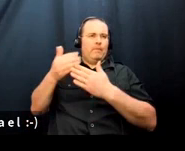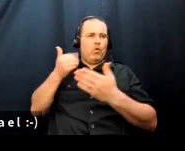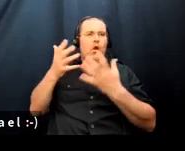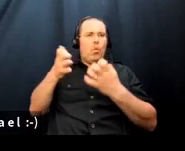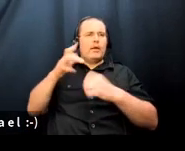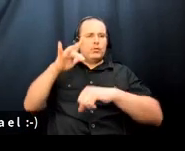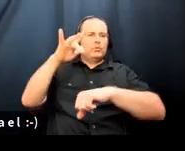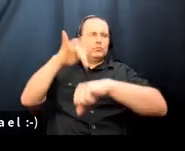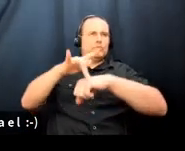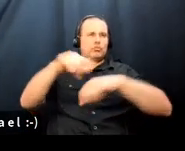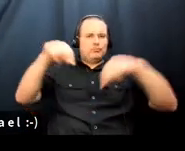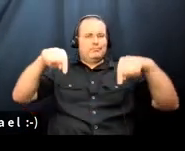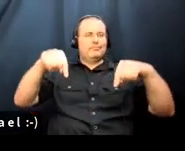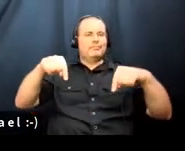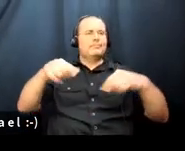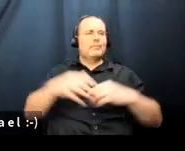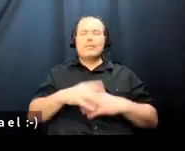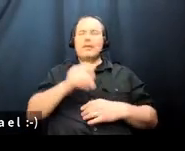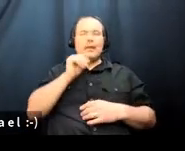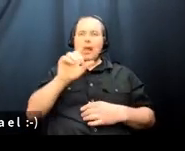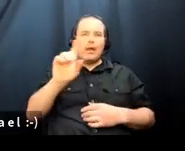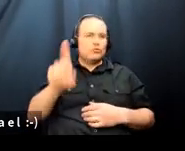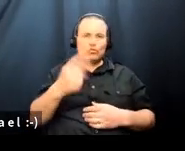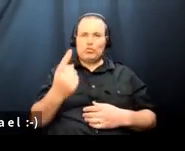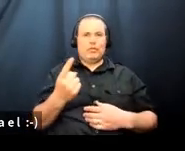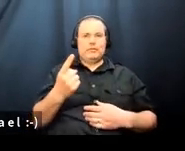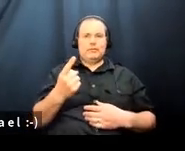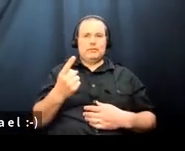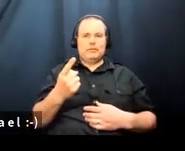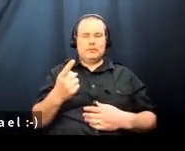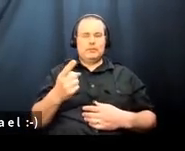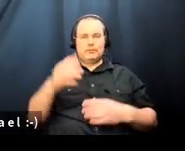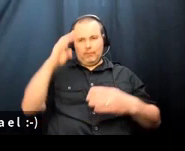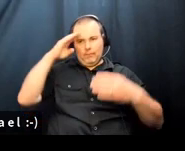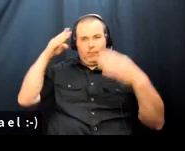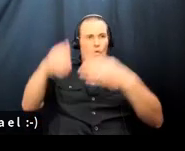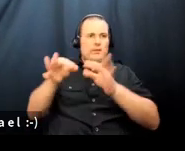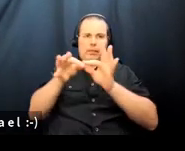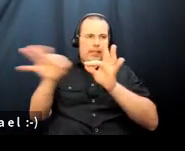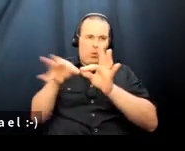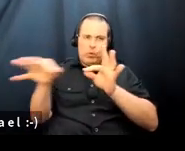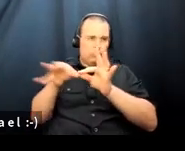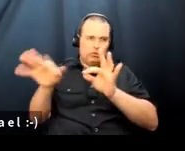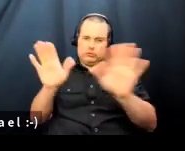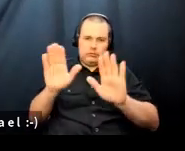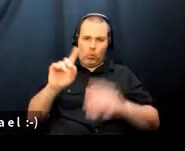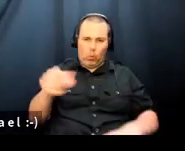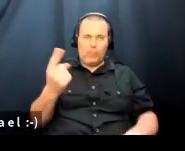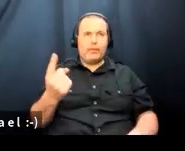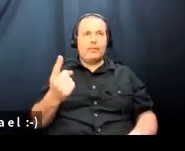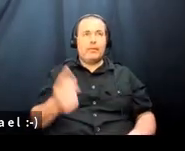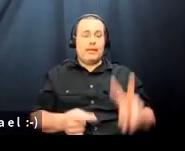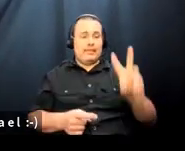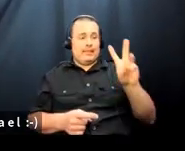the fact that we should not just focus on language. These are the 6 areas that